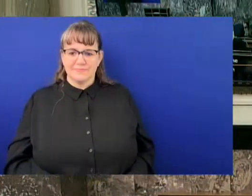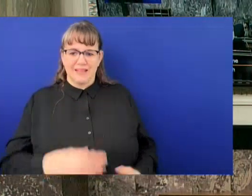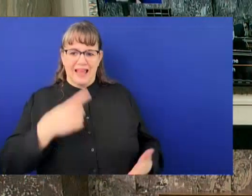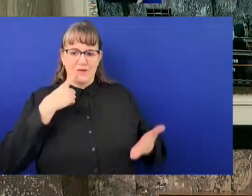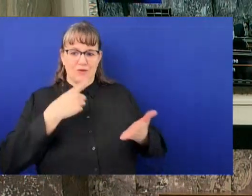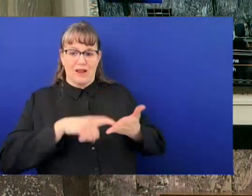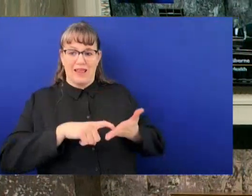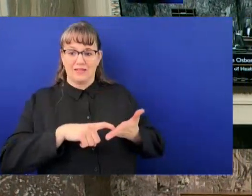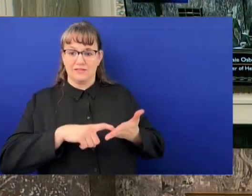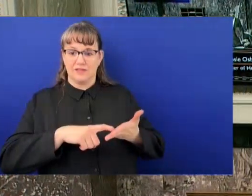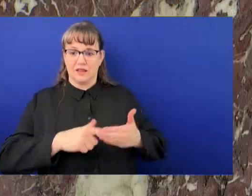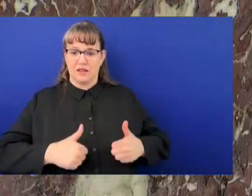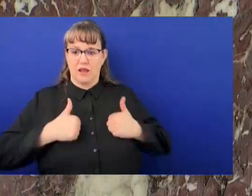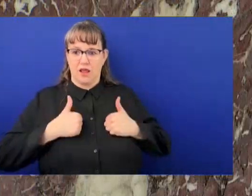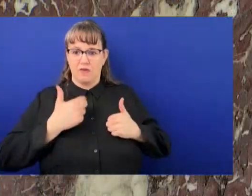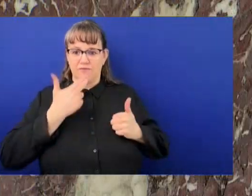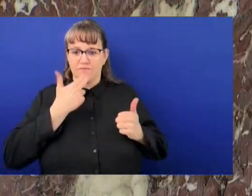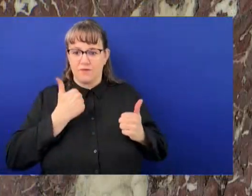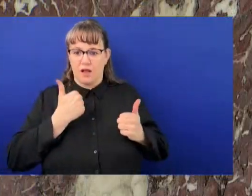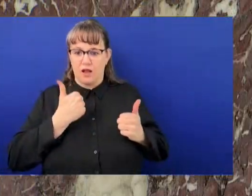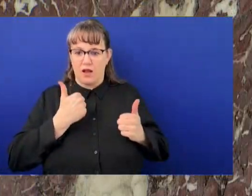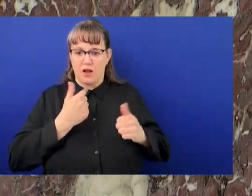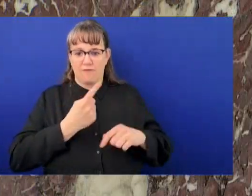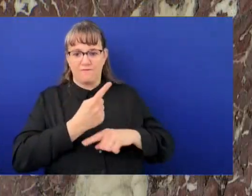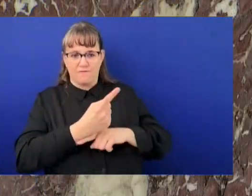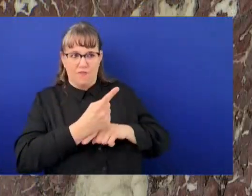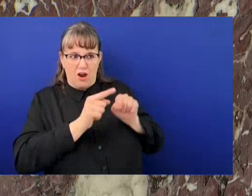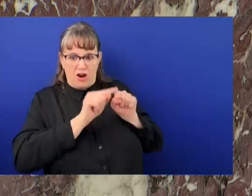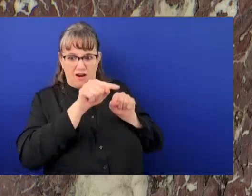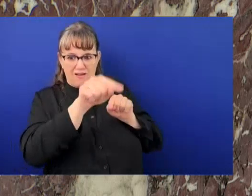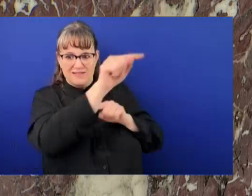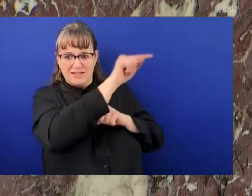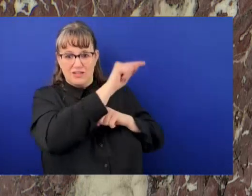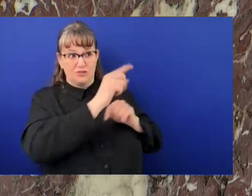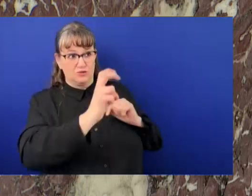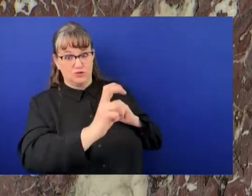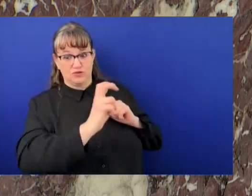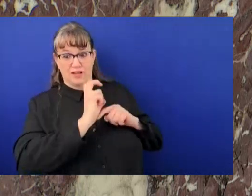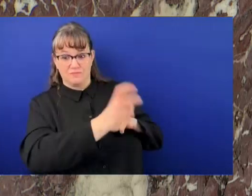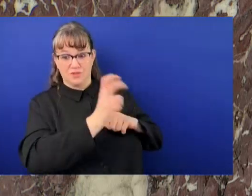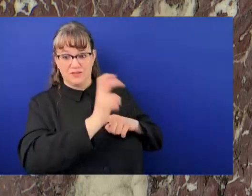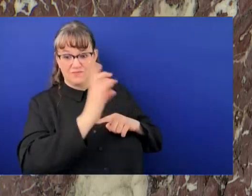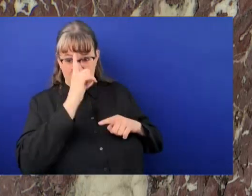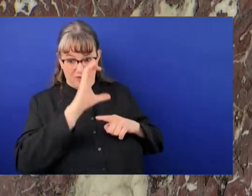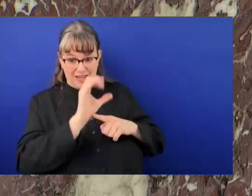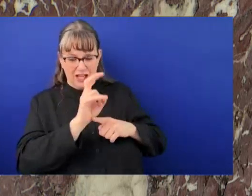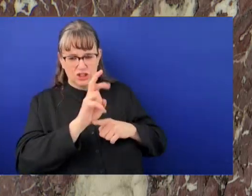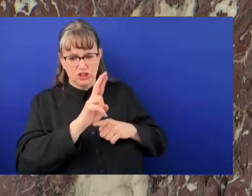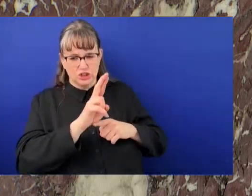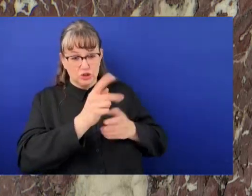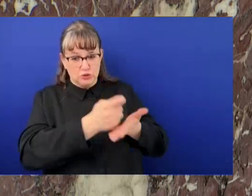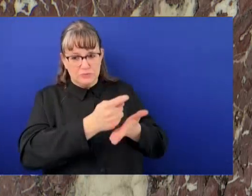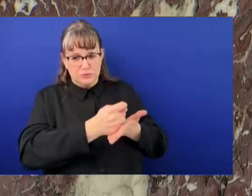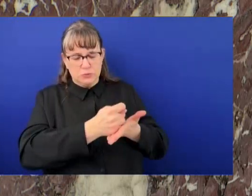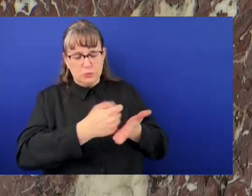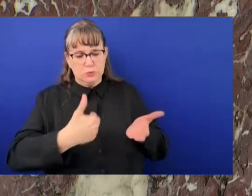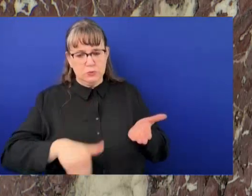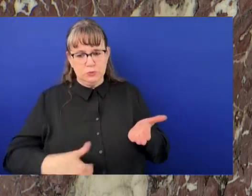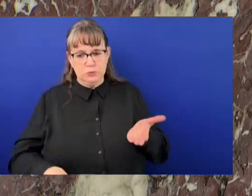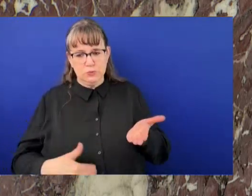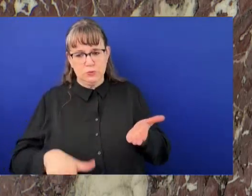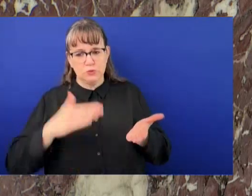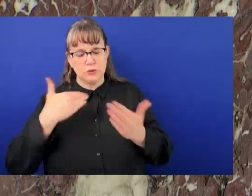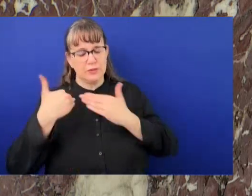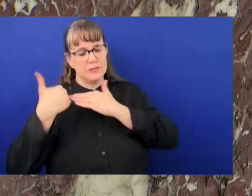for cancer care is a burden for people. It is difficult to face, and it is one that is inequitably faced by people who live in smaller communities across